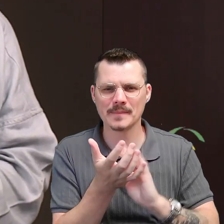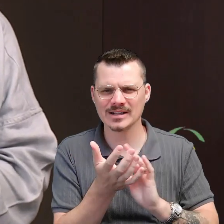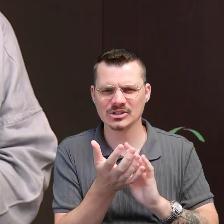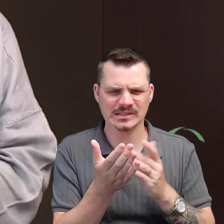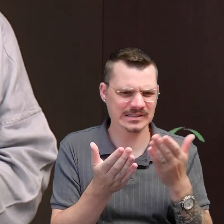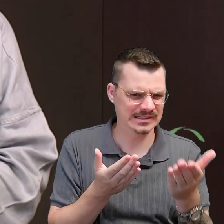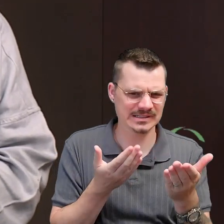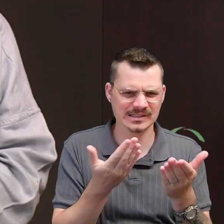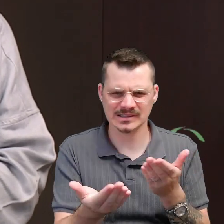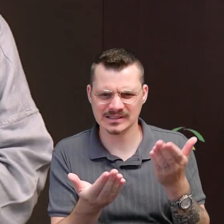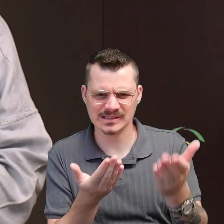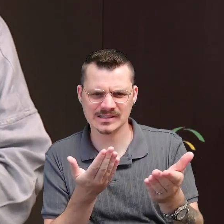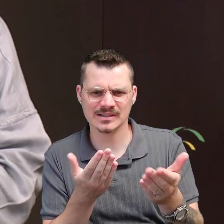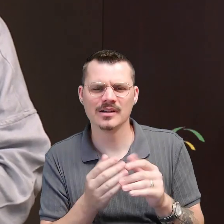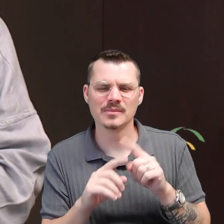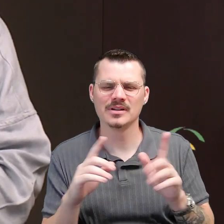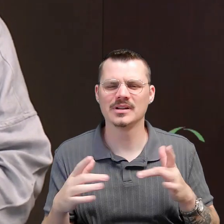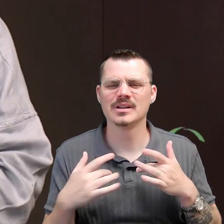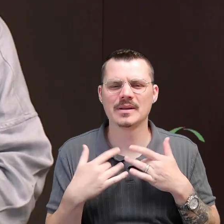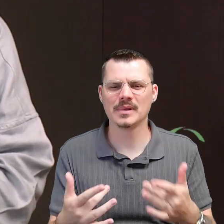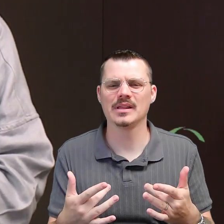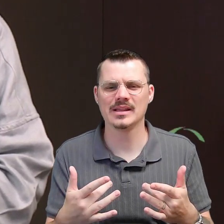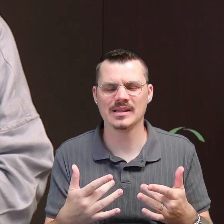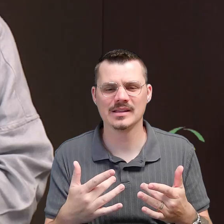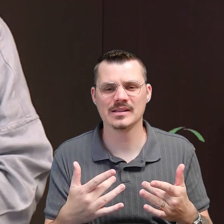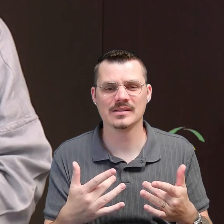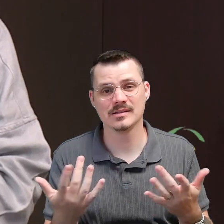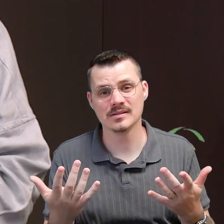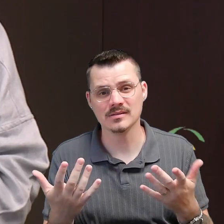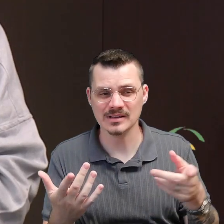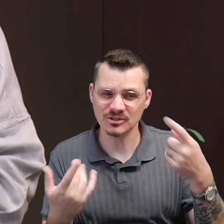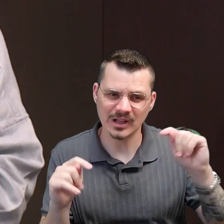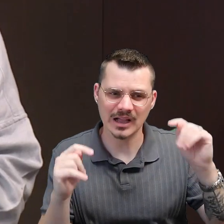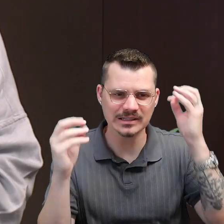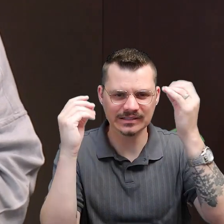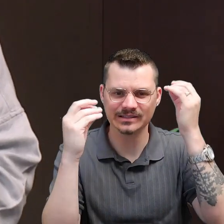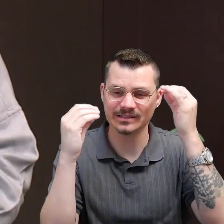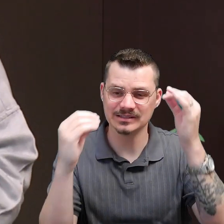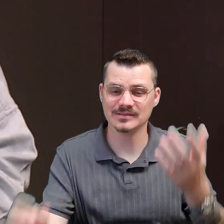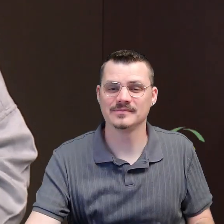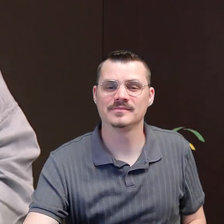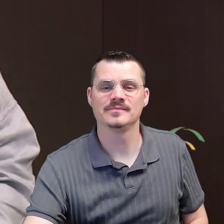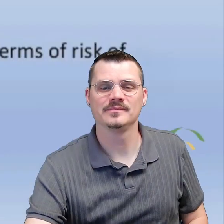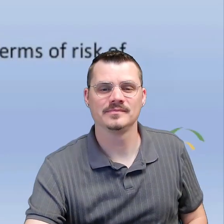be offered, but it's typically probably well thought out.